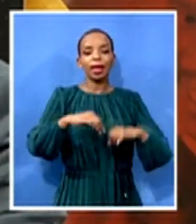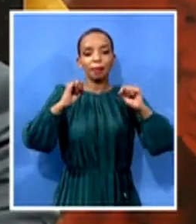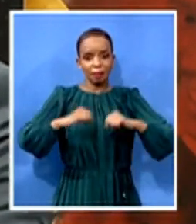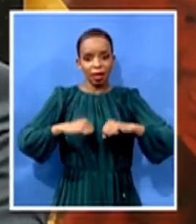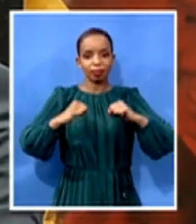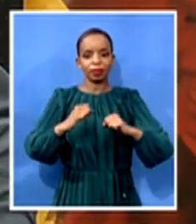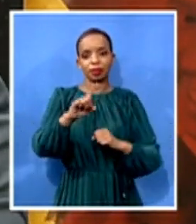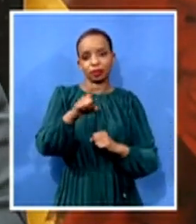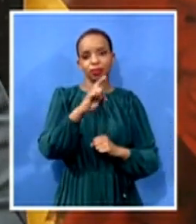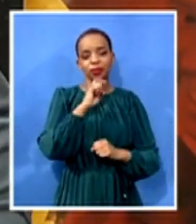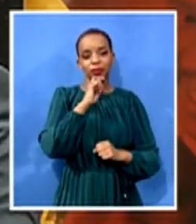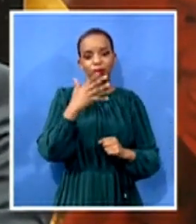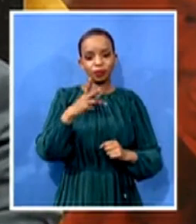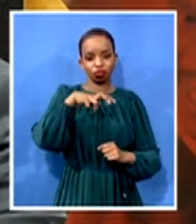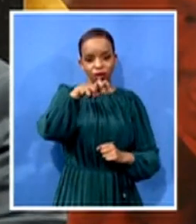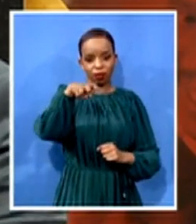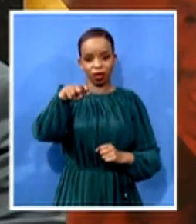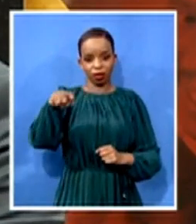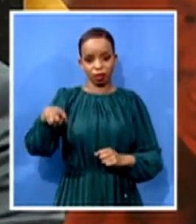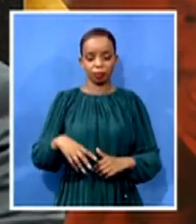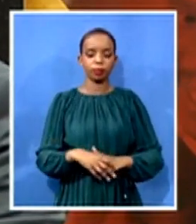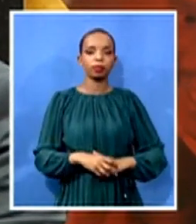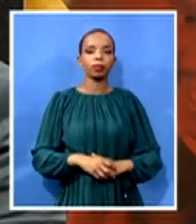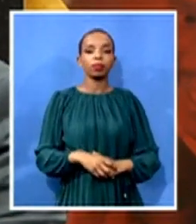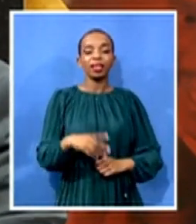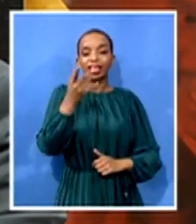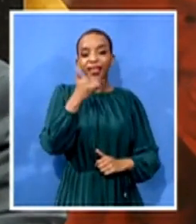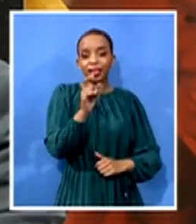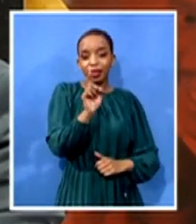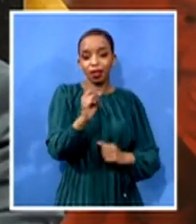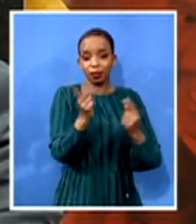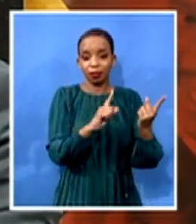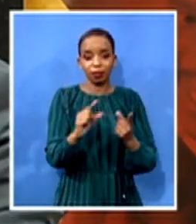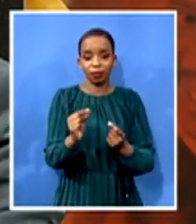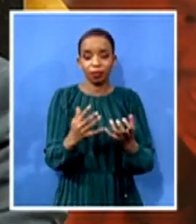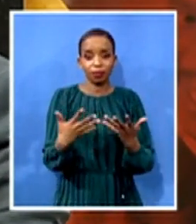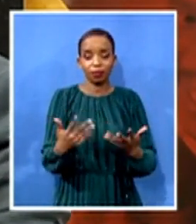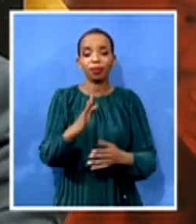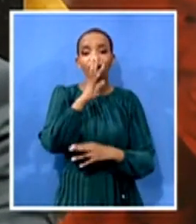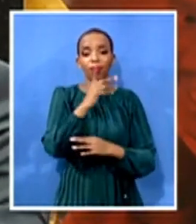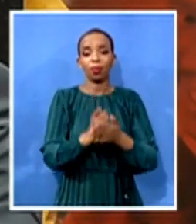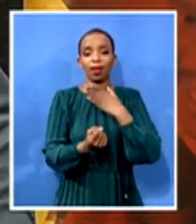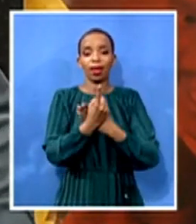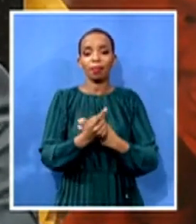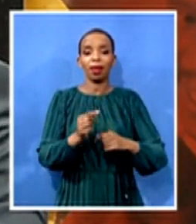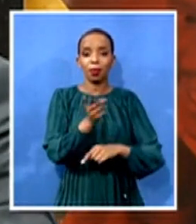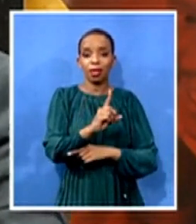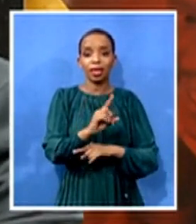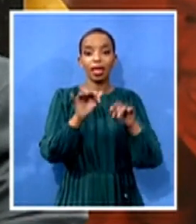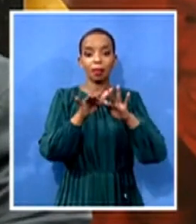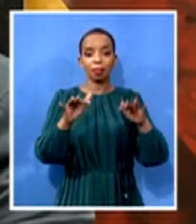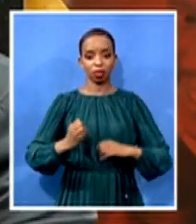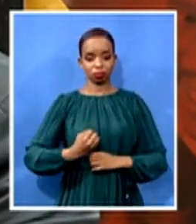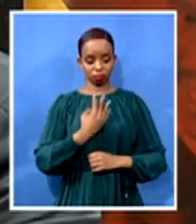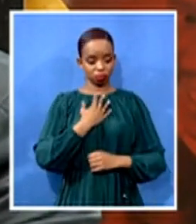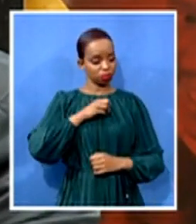If this is not done, taxis will become places where people will be infecting each other, because loading 100%